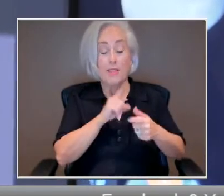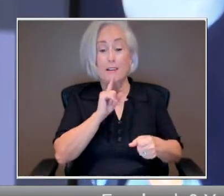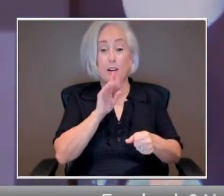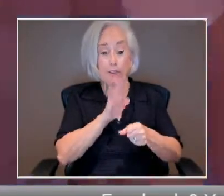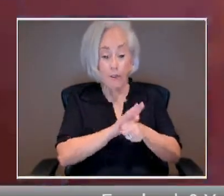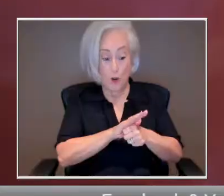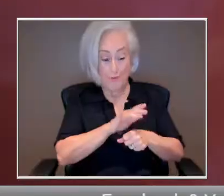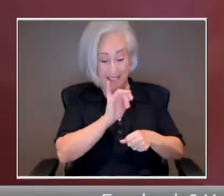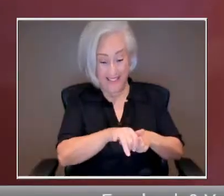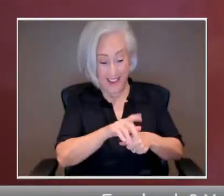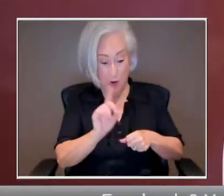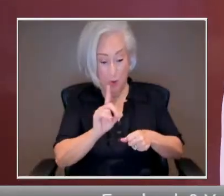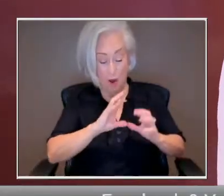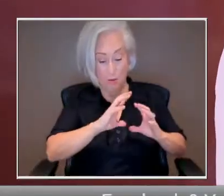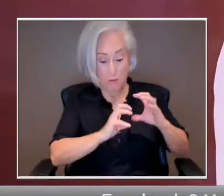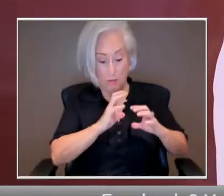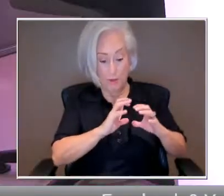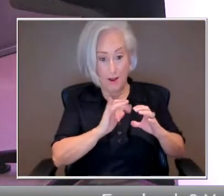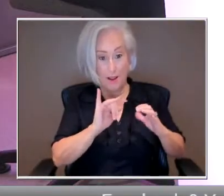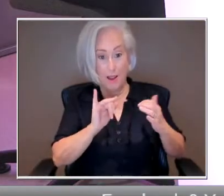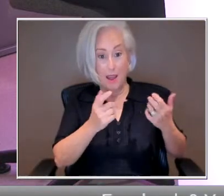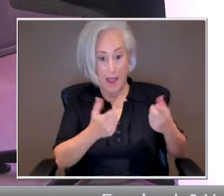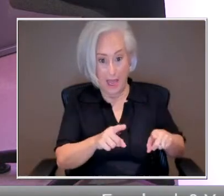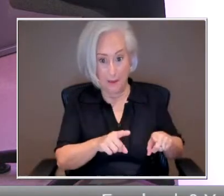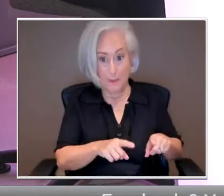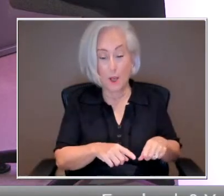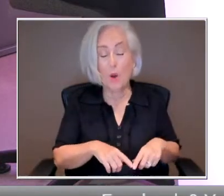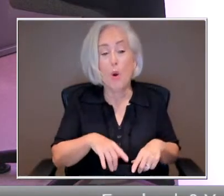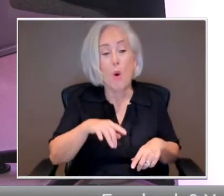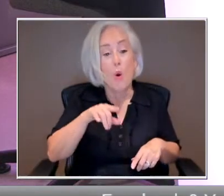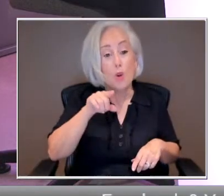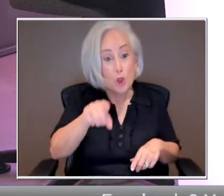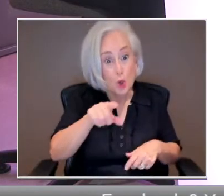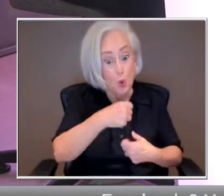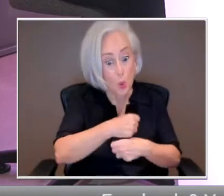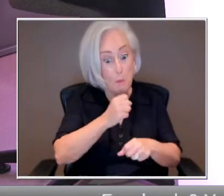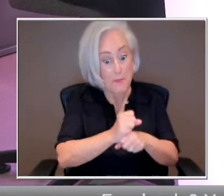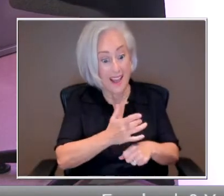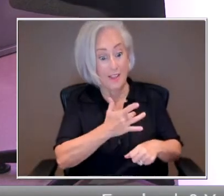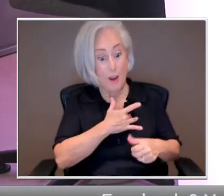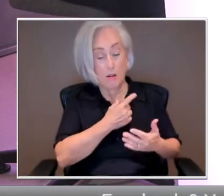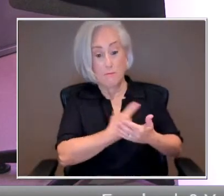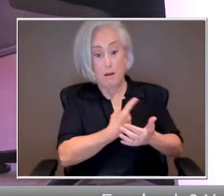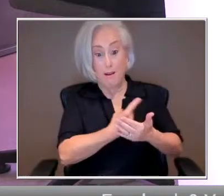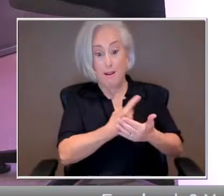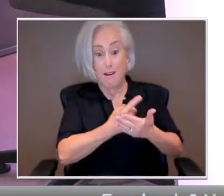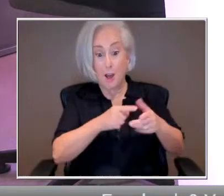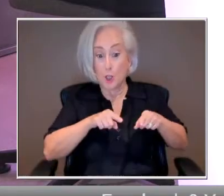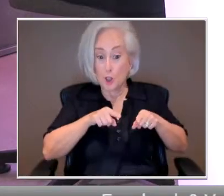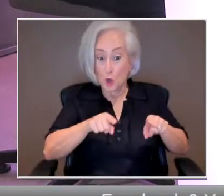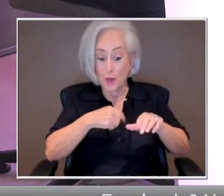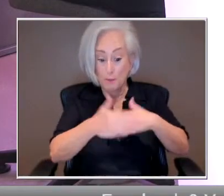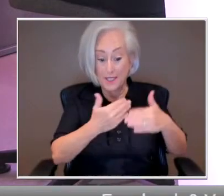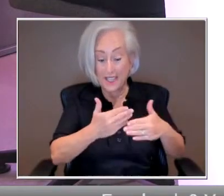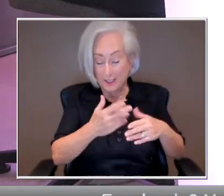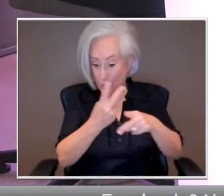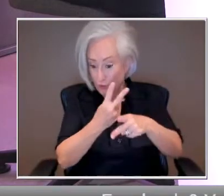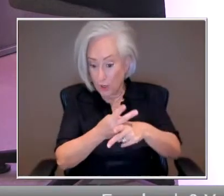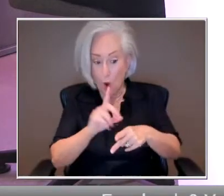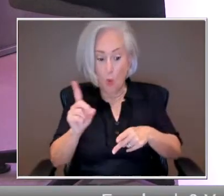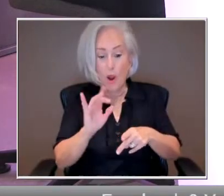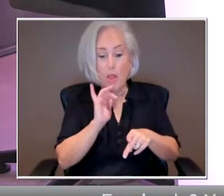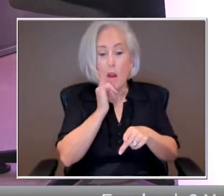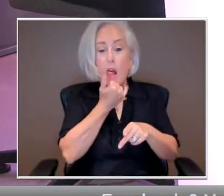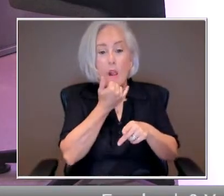it is. Okay? Oh, so you're making her heart race during the procedure, and that's how you're finding the faulty pathways then scarring